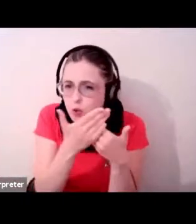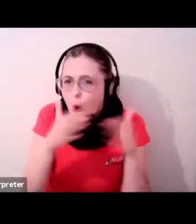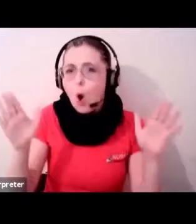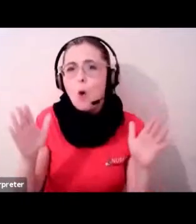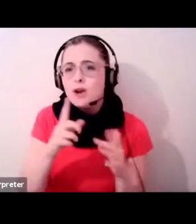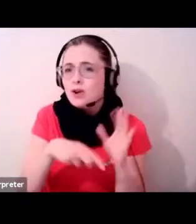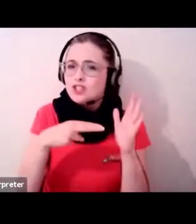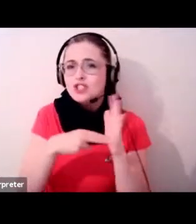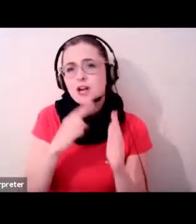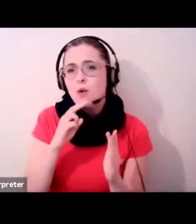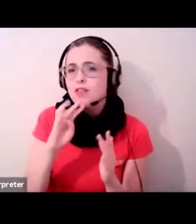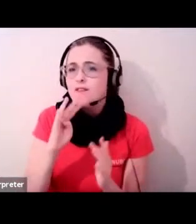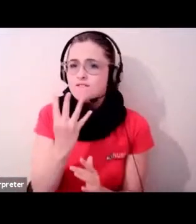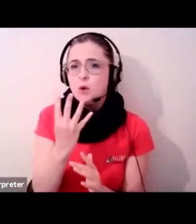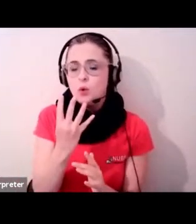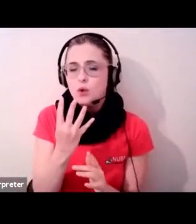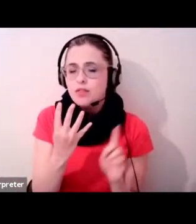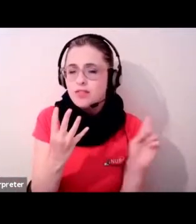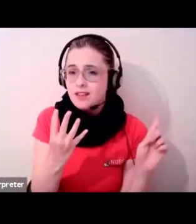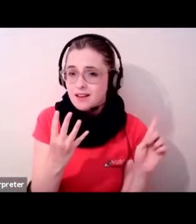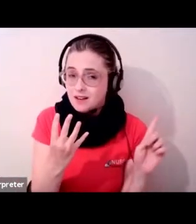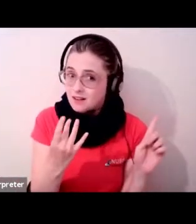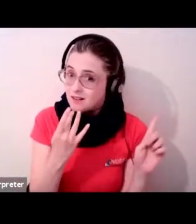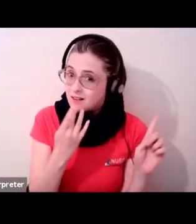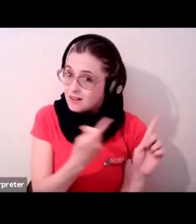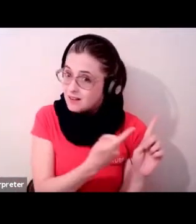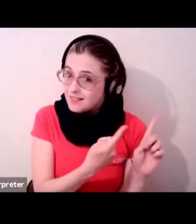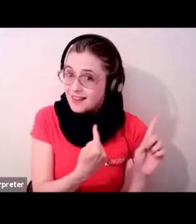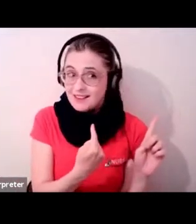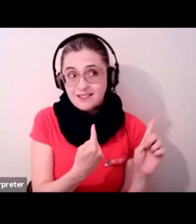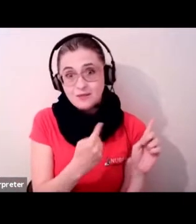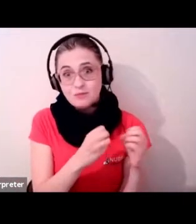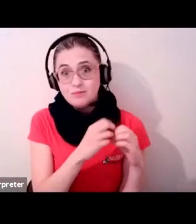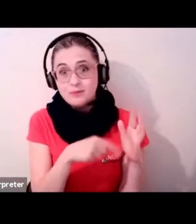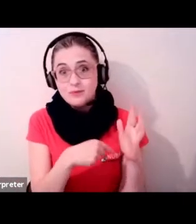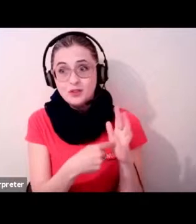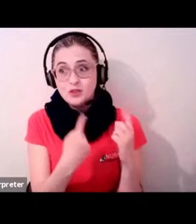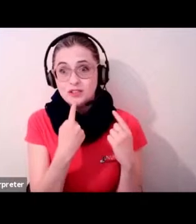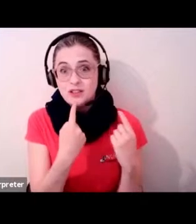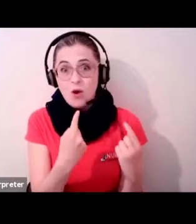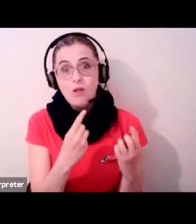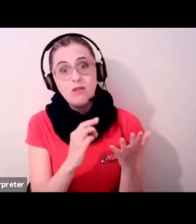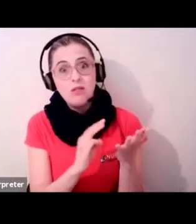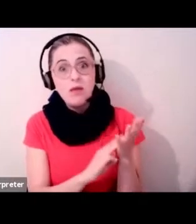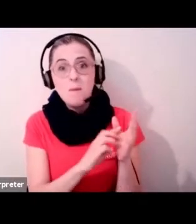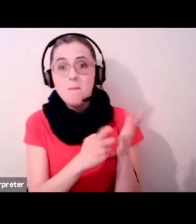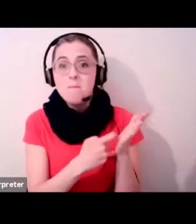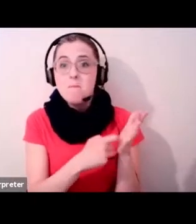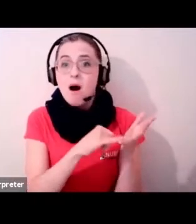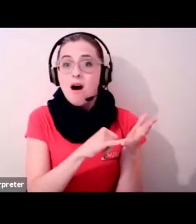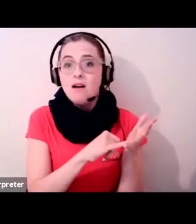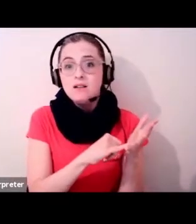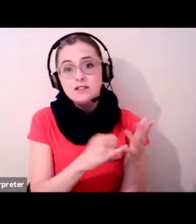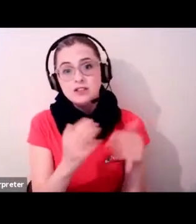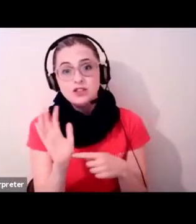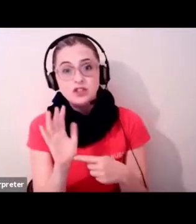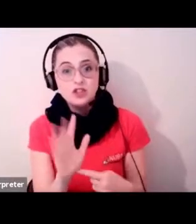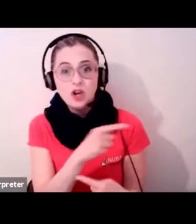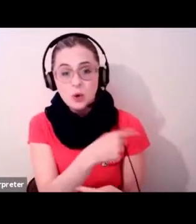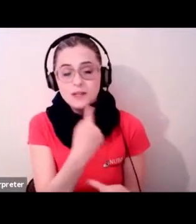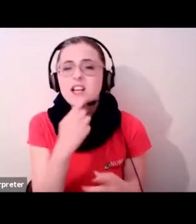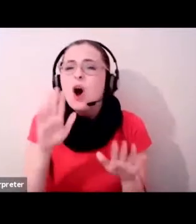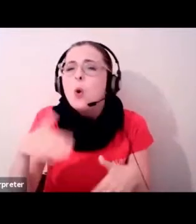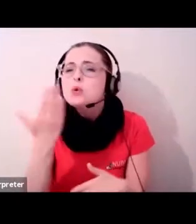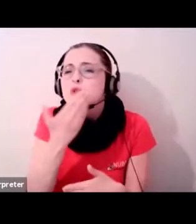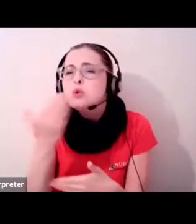meeting, that contribution that he made on the Mar show, the Prime Minister, that day when he said that schools were safe. And then we